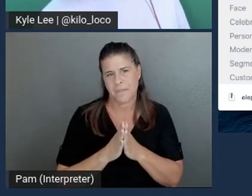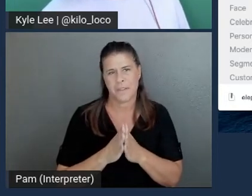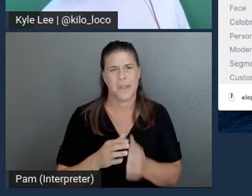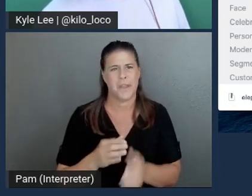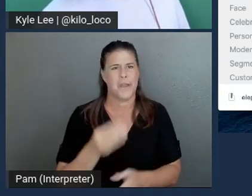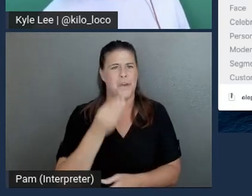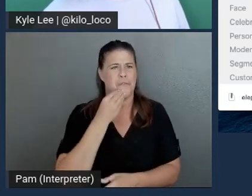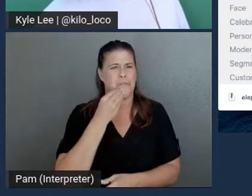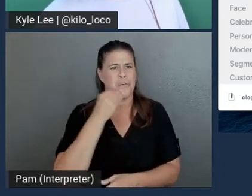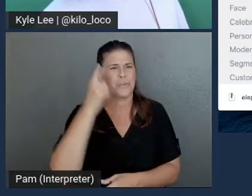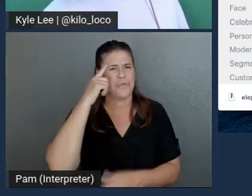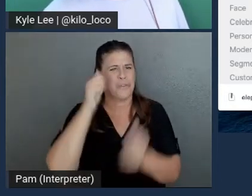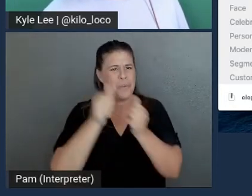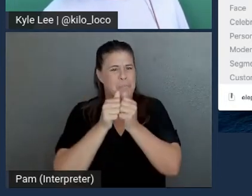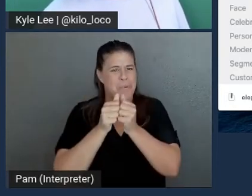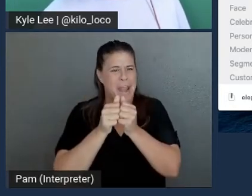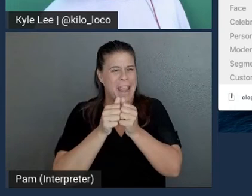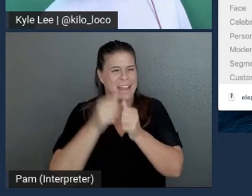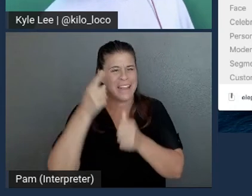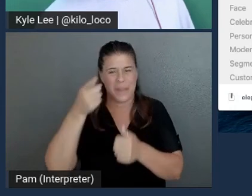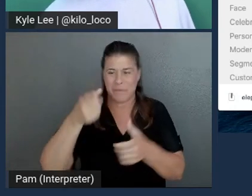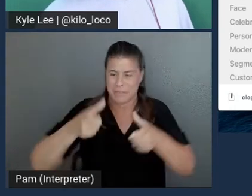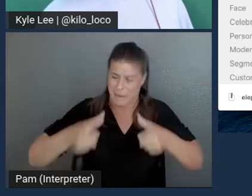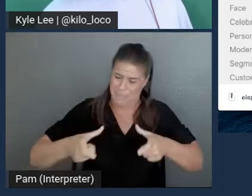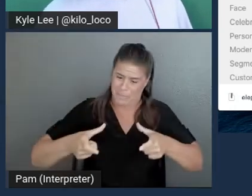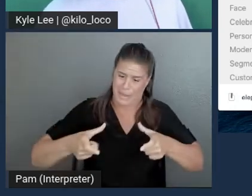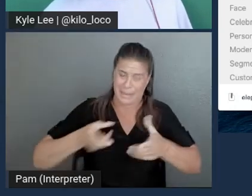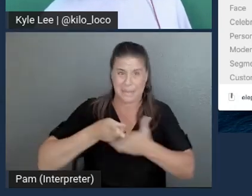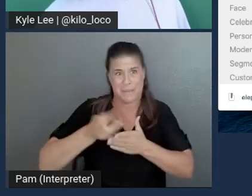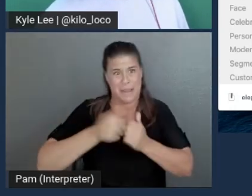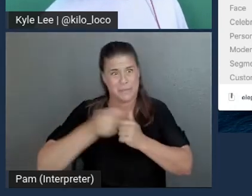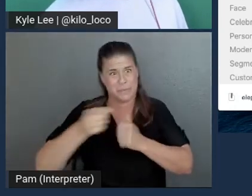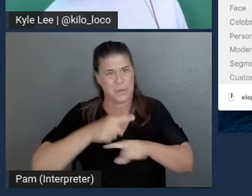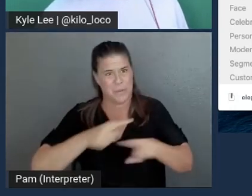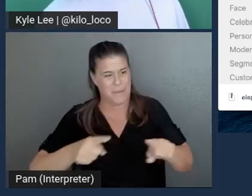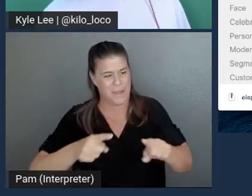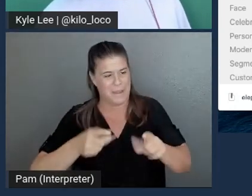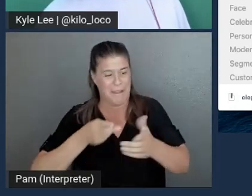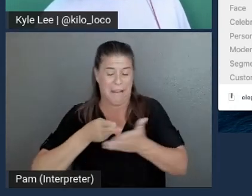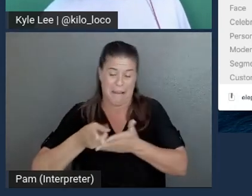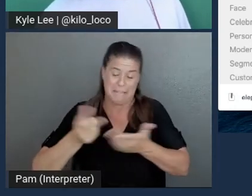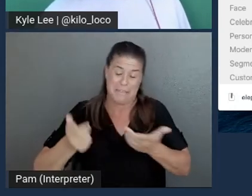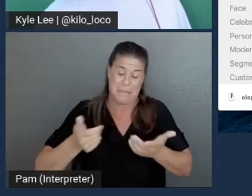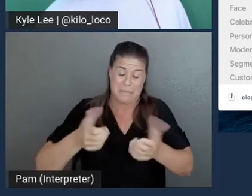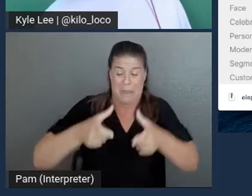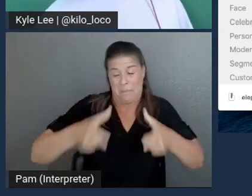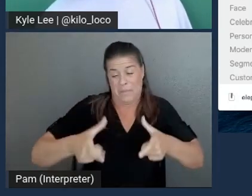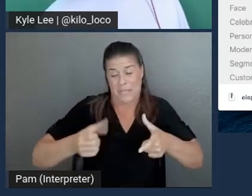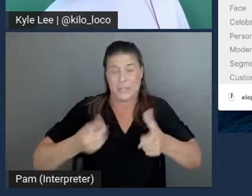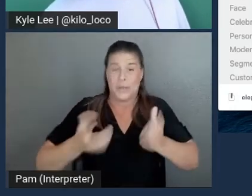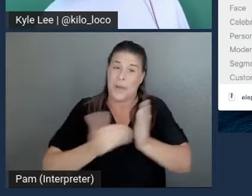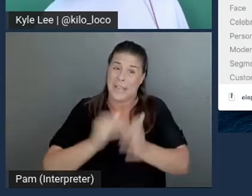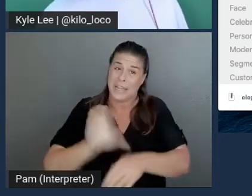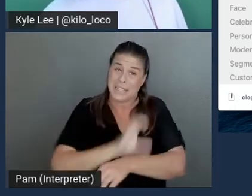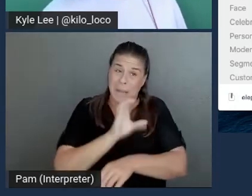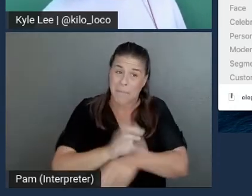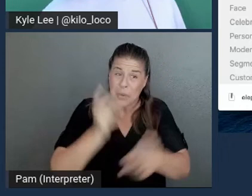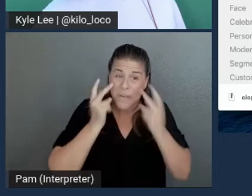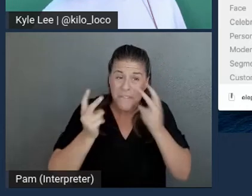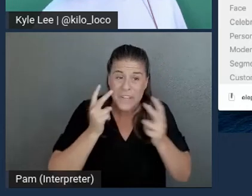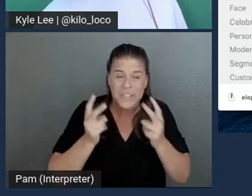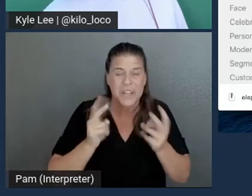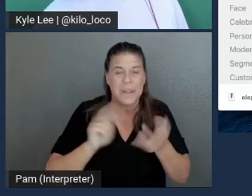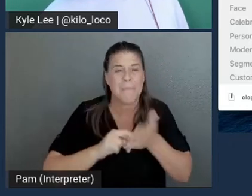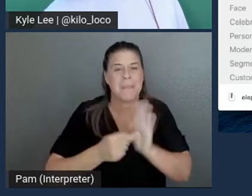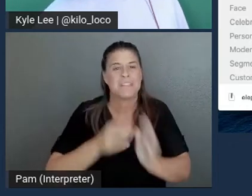Well, it's on a plate, to be honest. It's not wrong. Yeah. Well, to be honest, it was on a plate, which again, it's computer vision, which is talking about